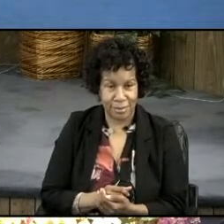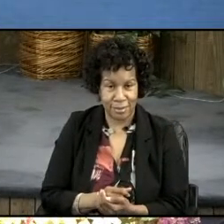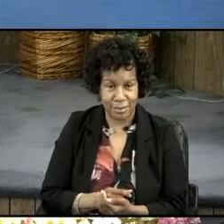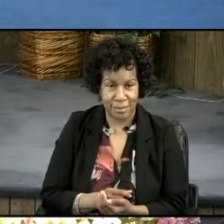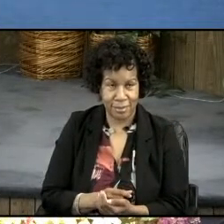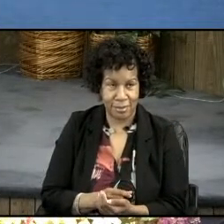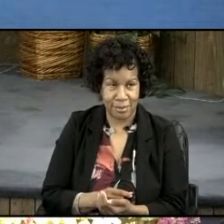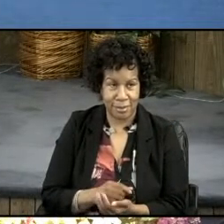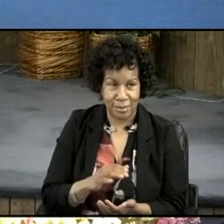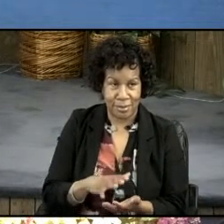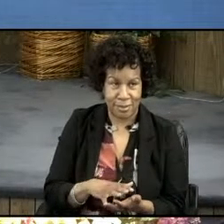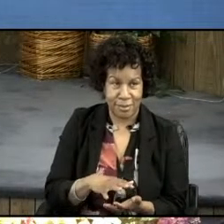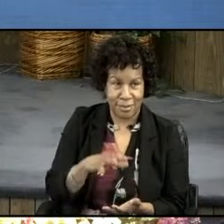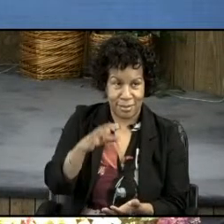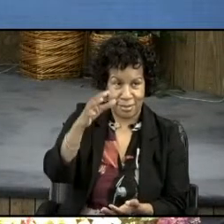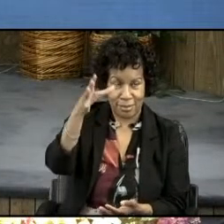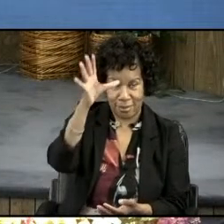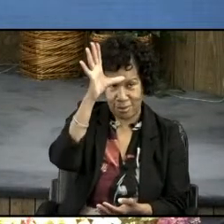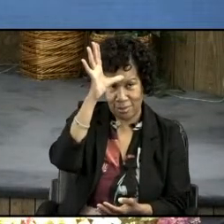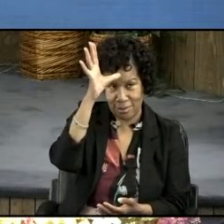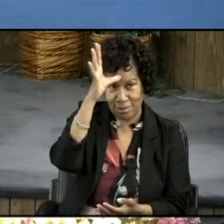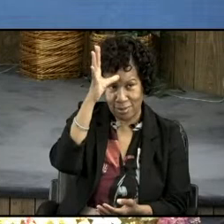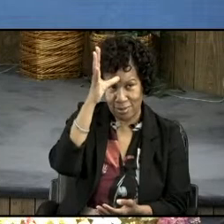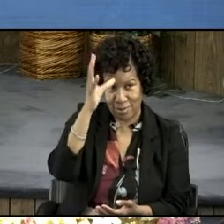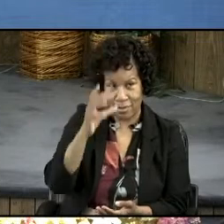Goliath said, come on out.